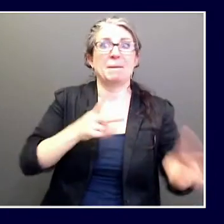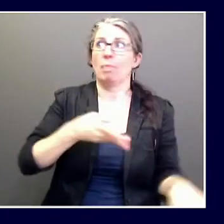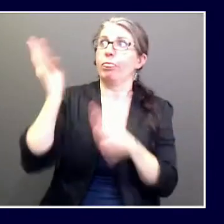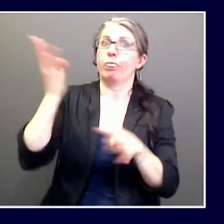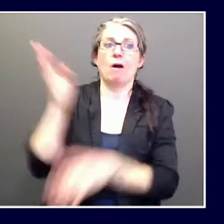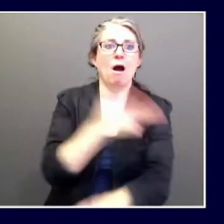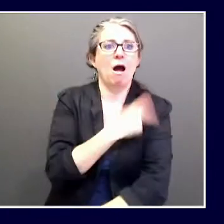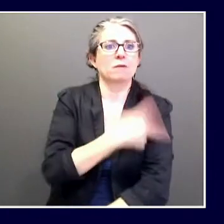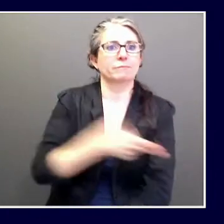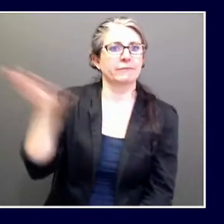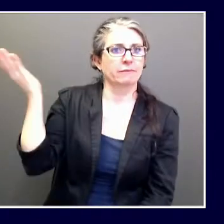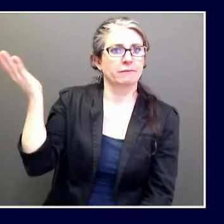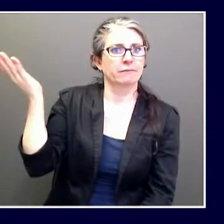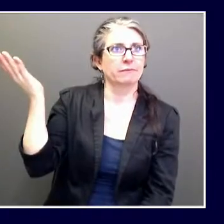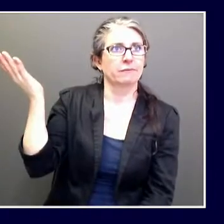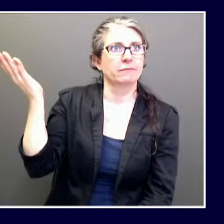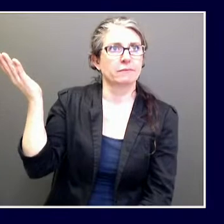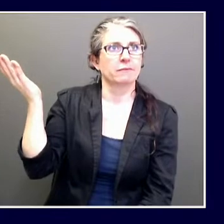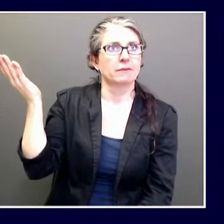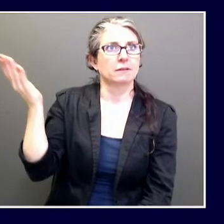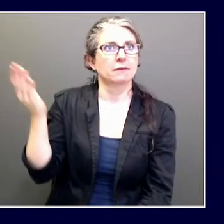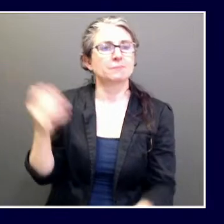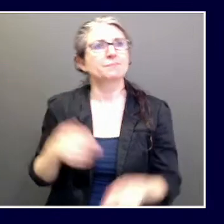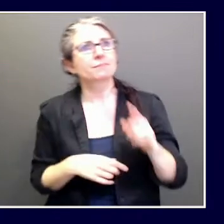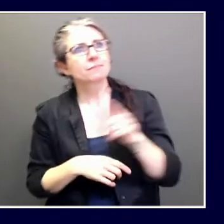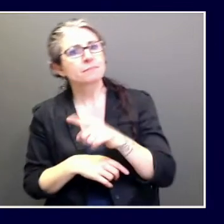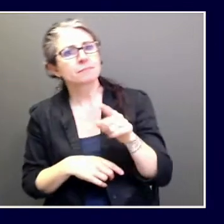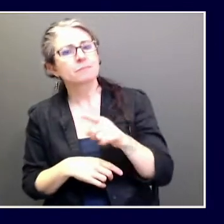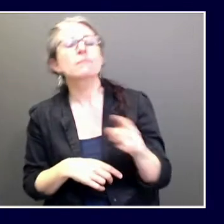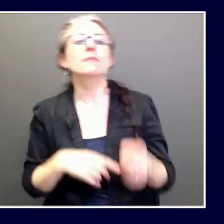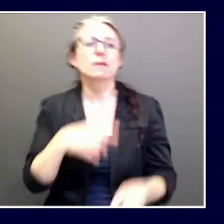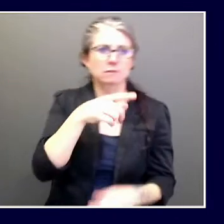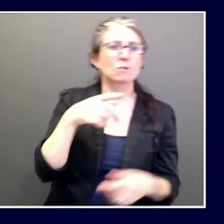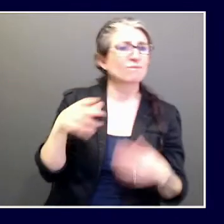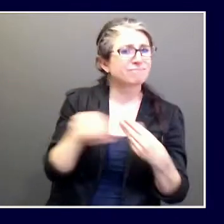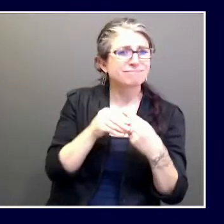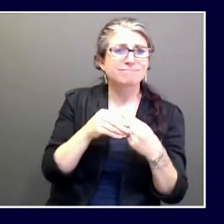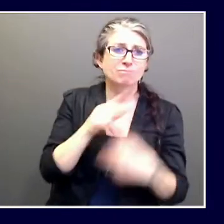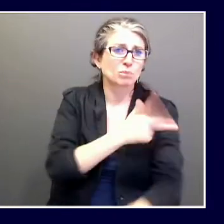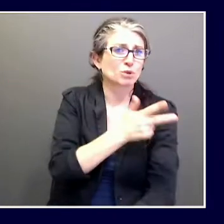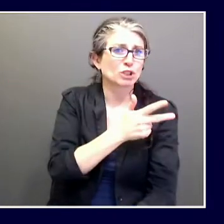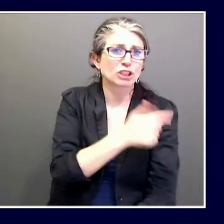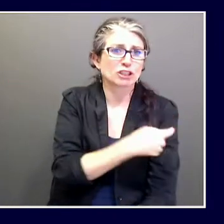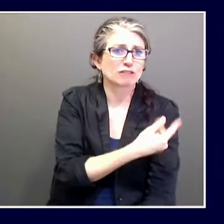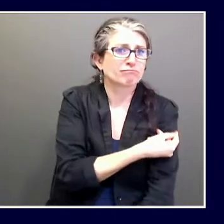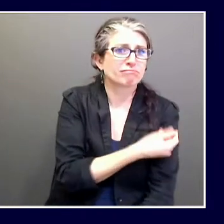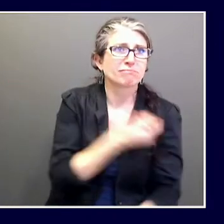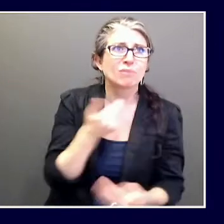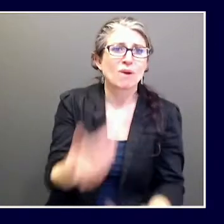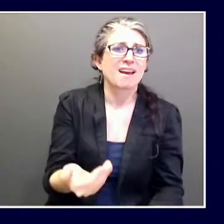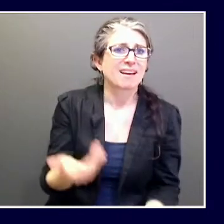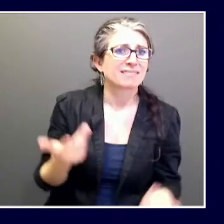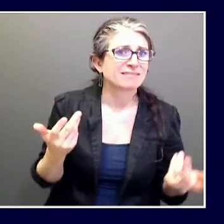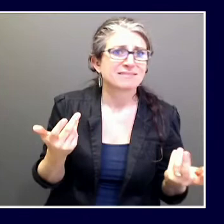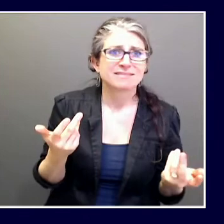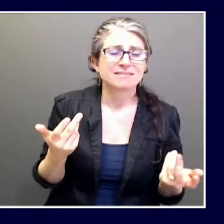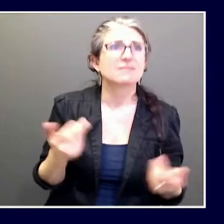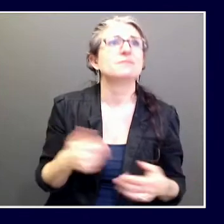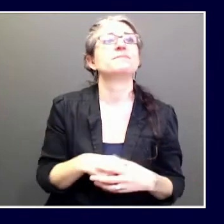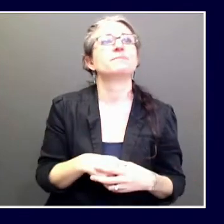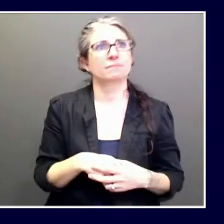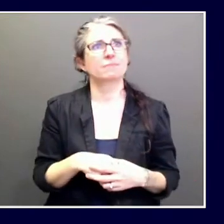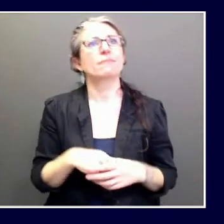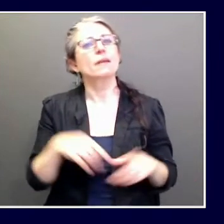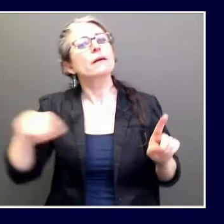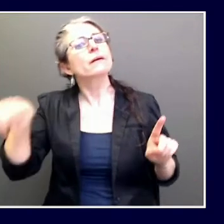Or boost it. Or boost it. So quick follow-up to that. How would someone know, if they're living in one of, a community where there's